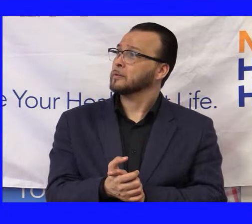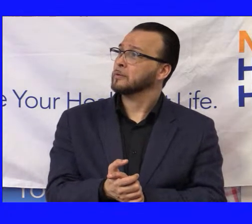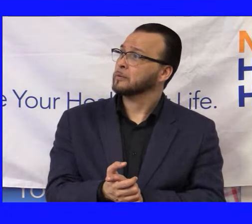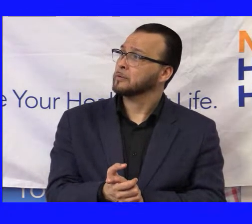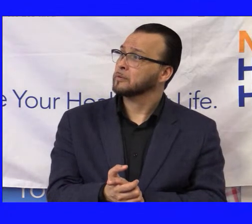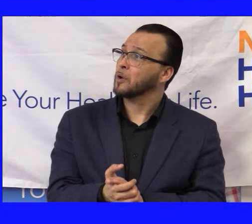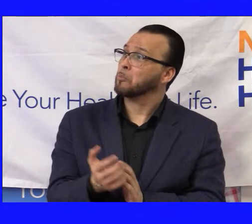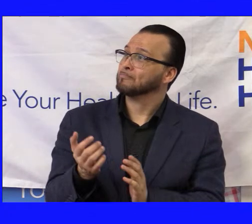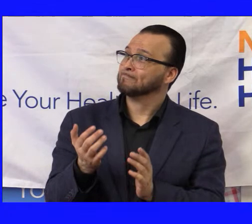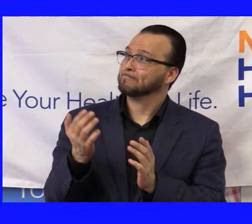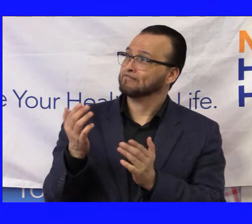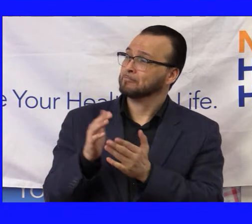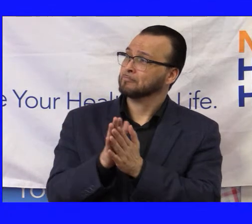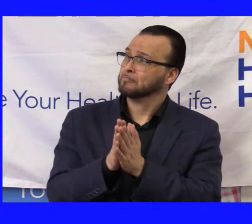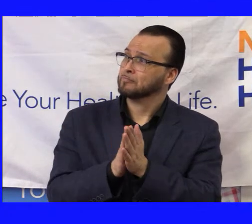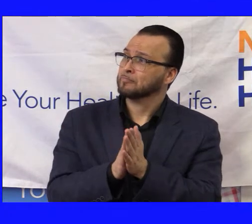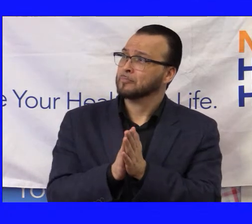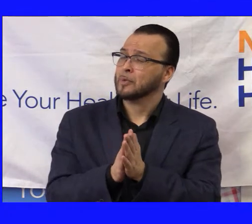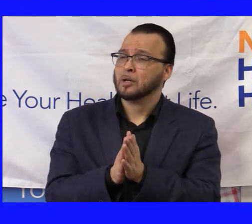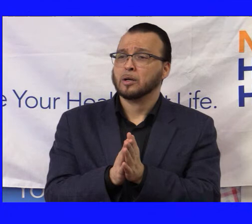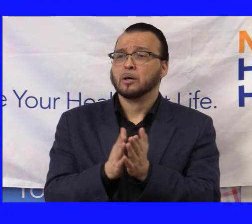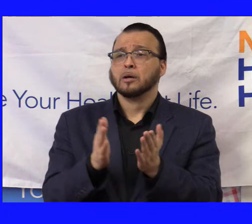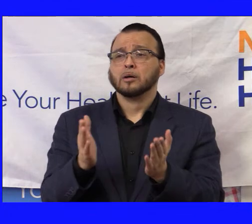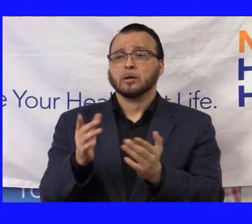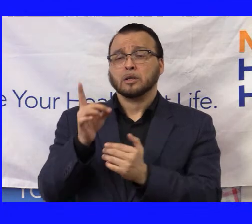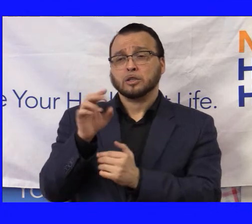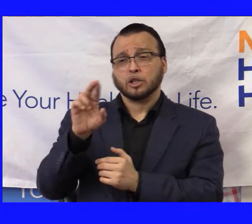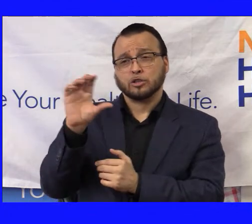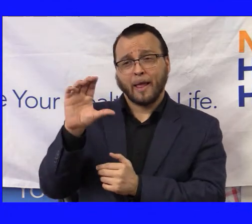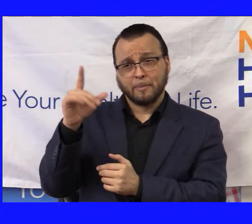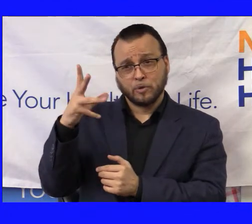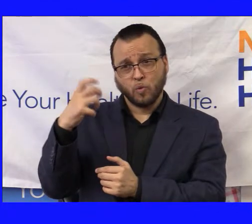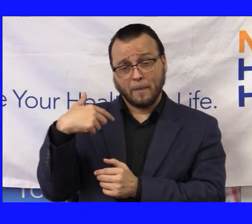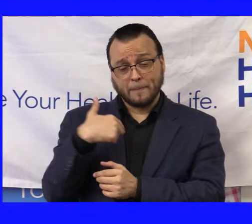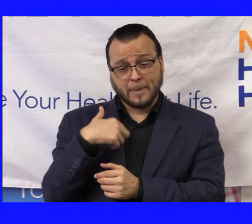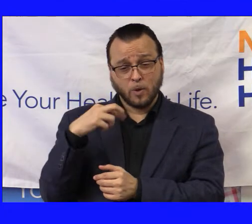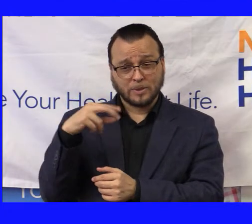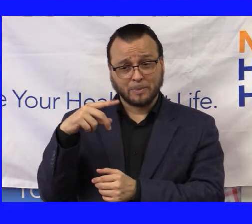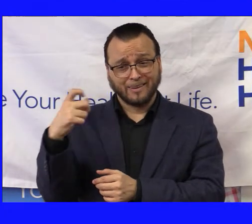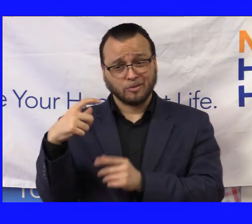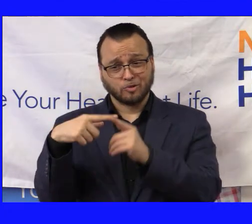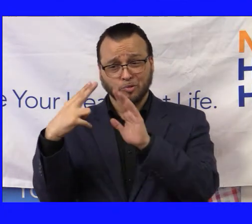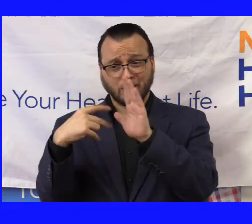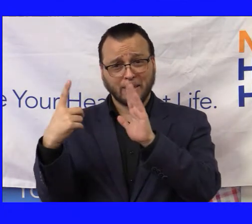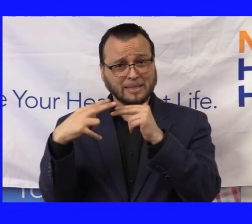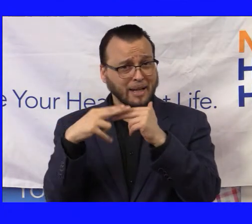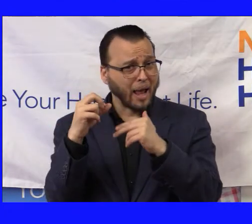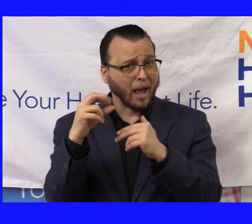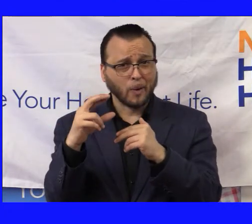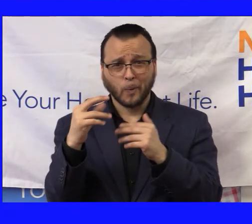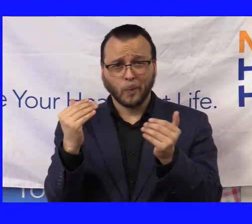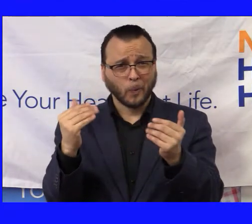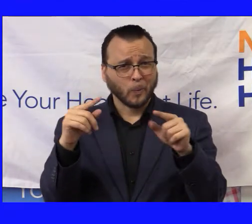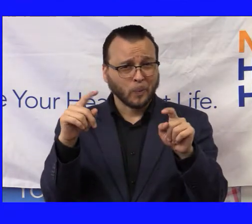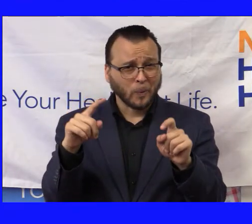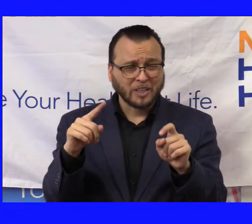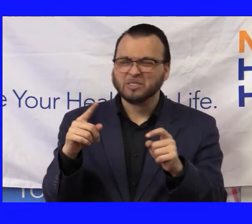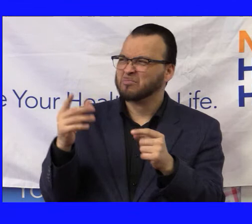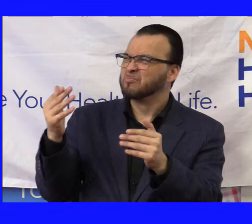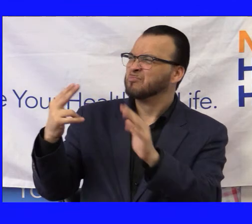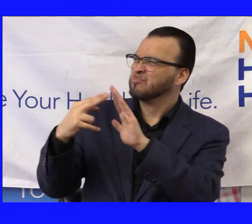Okay. Dr. Calamia, would you like me or somebody to read this or to go to questions? Yeah, if you could. This will be